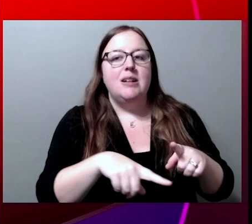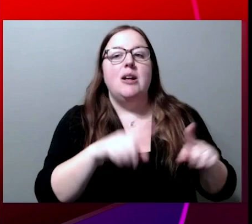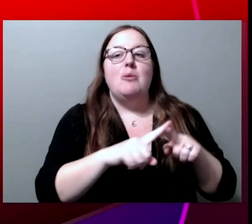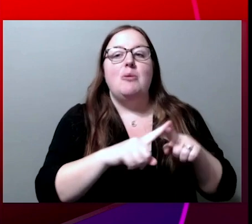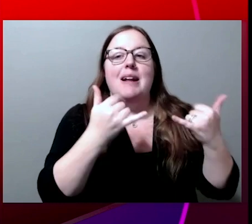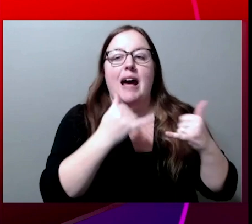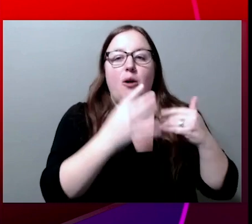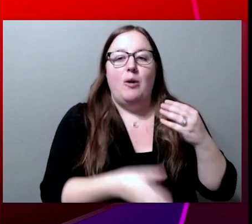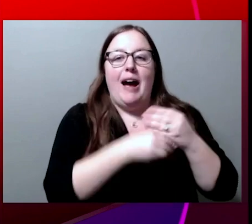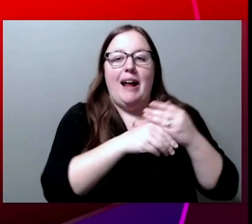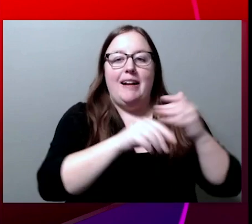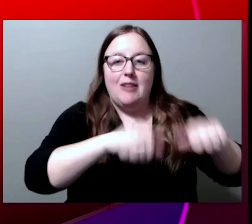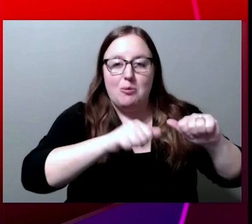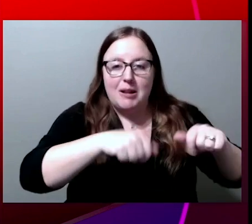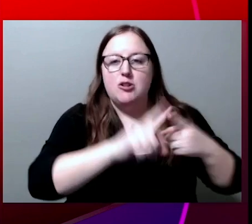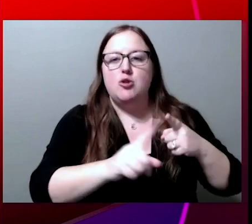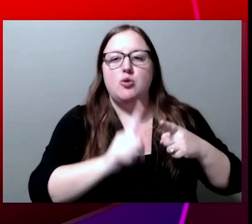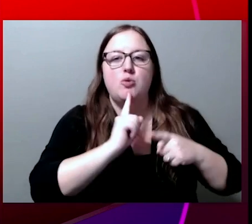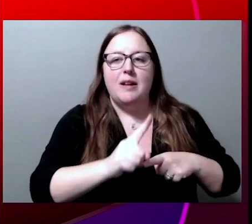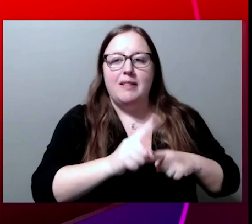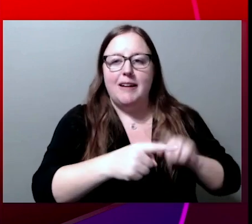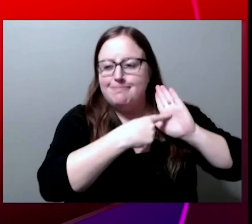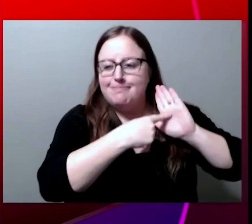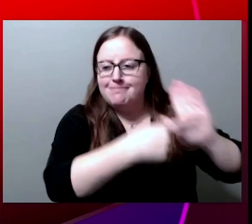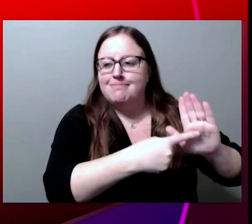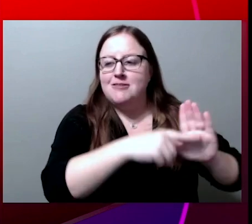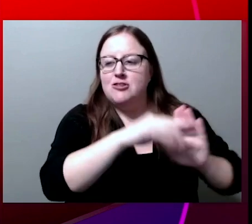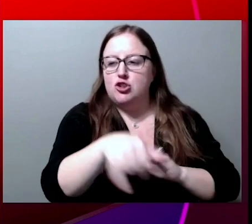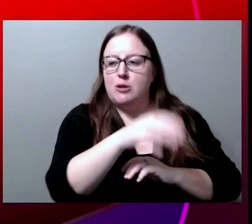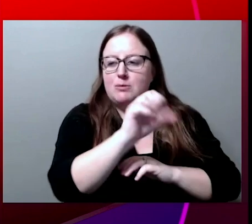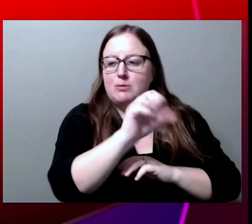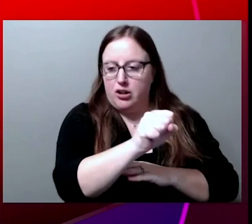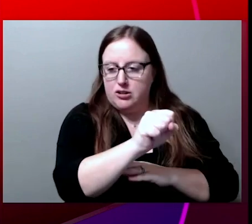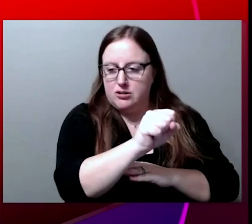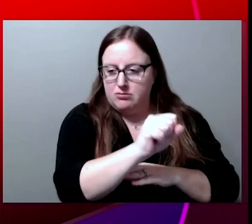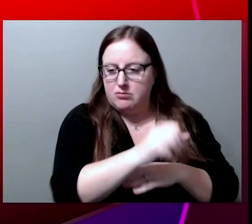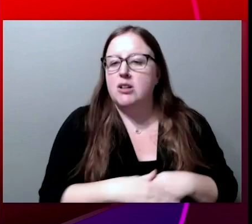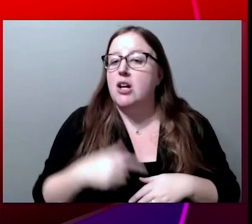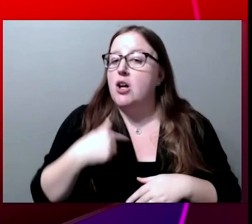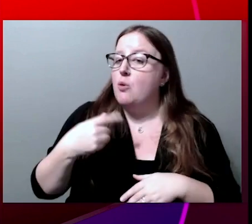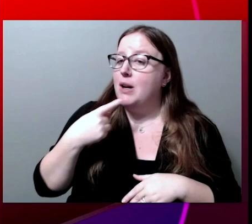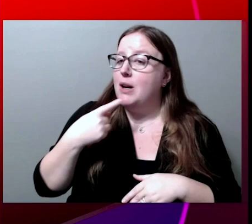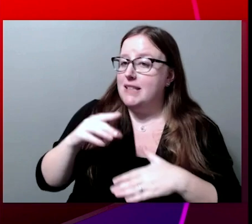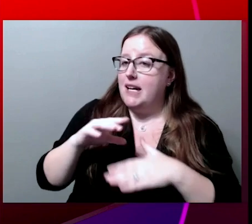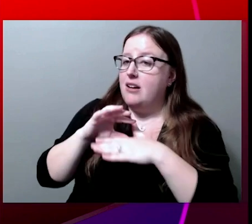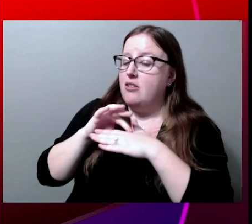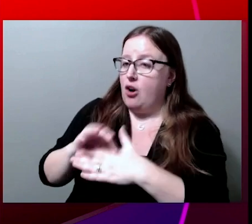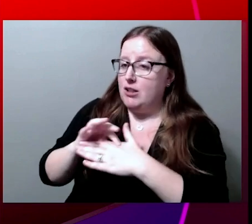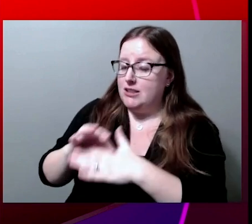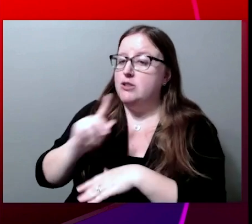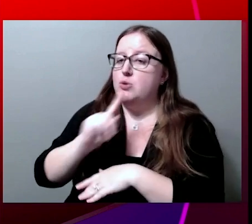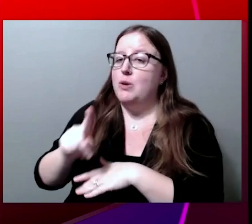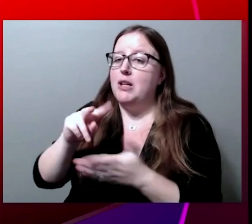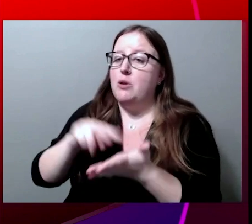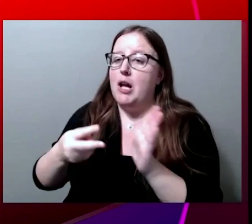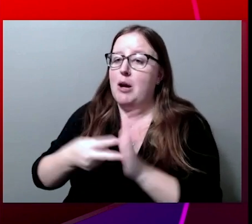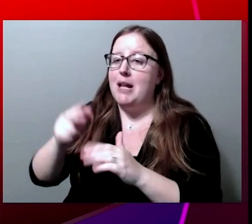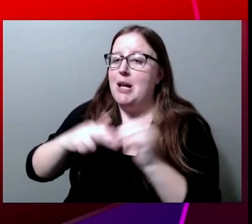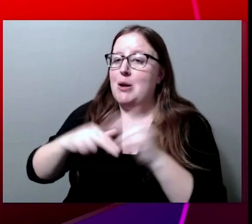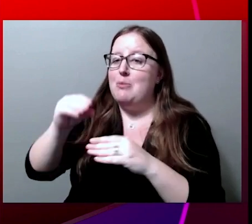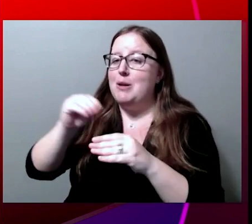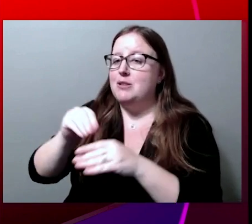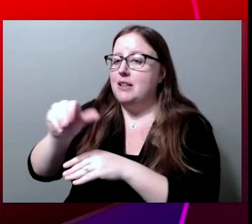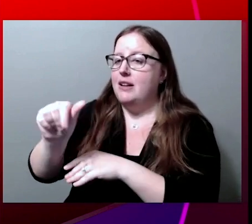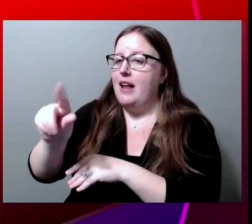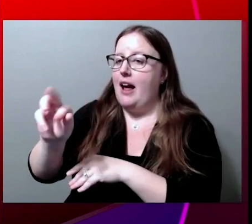on the ability to really extend that with JumpStart. Definitely. So when I say contents, these are basically built-in algorithms,